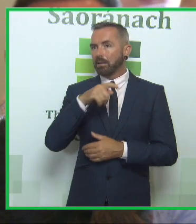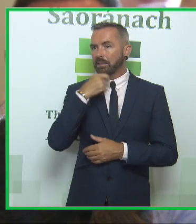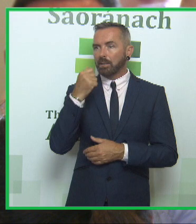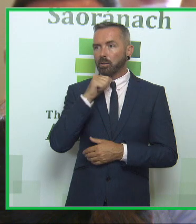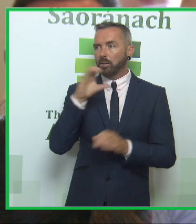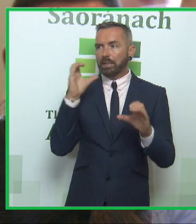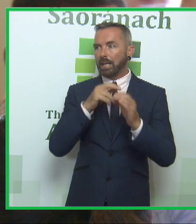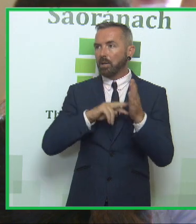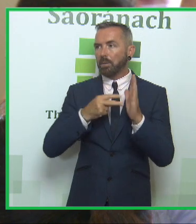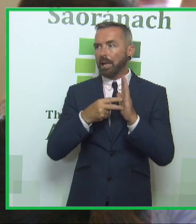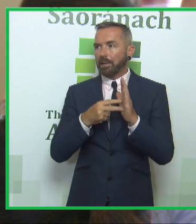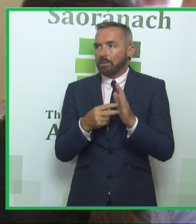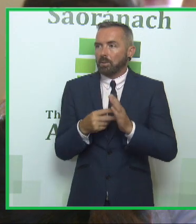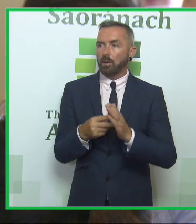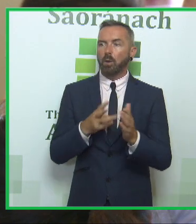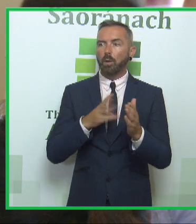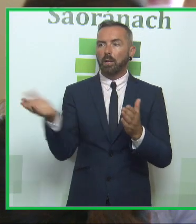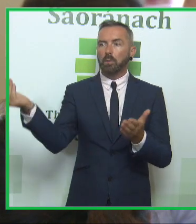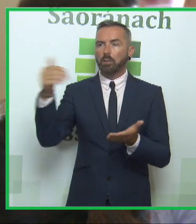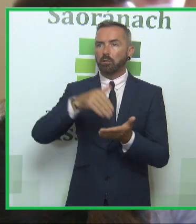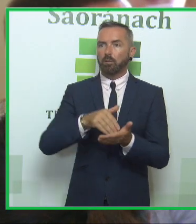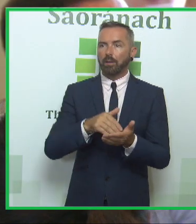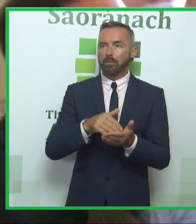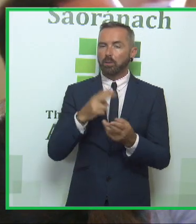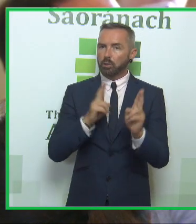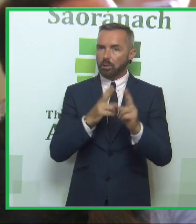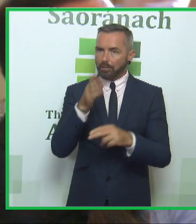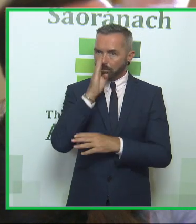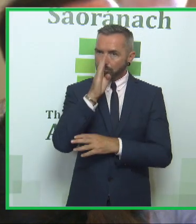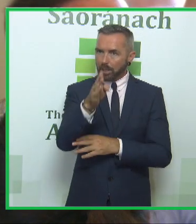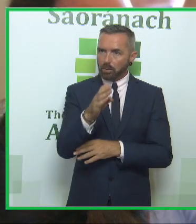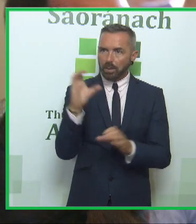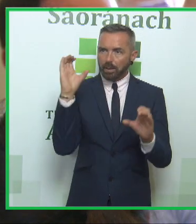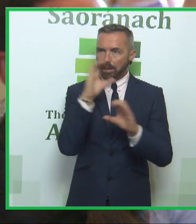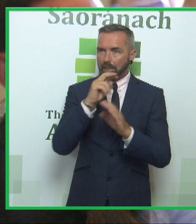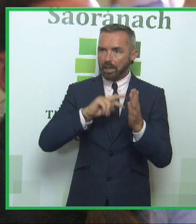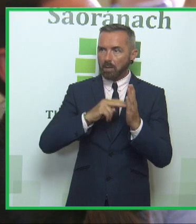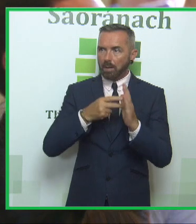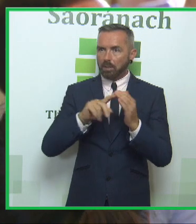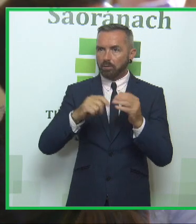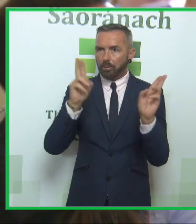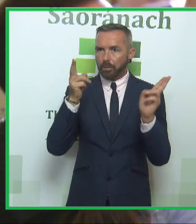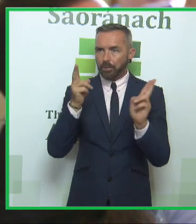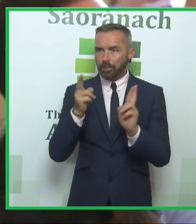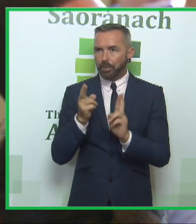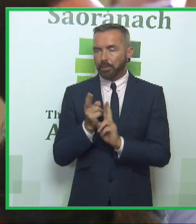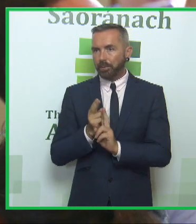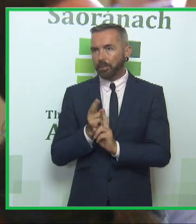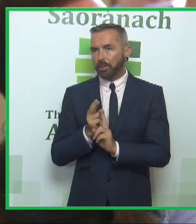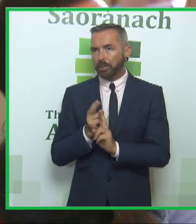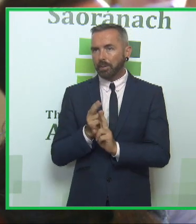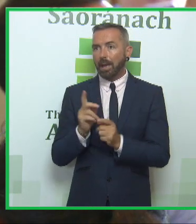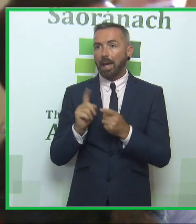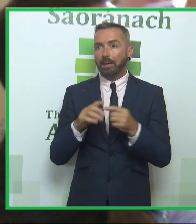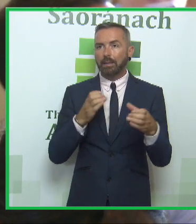plans. So maybe as soon as someone comes in looking for methadone, that they get an immediate care plan and a